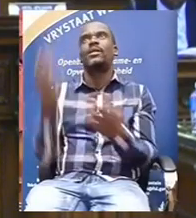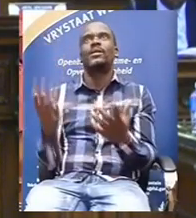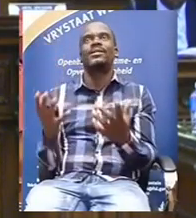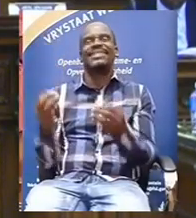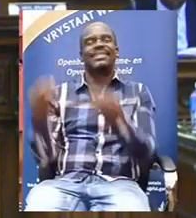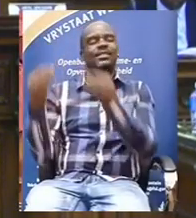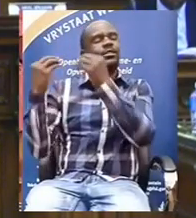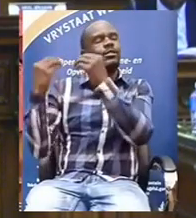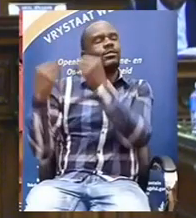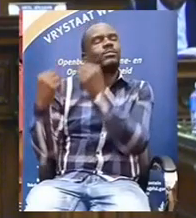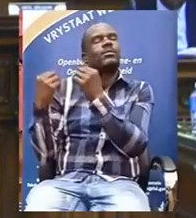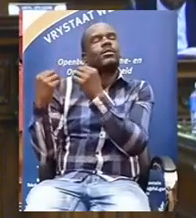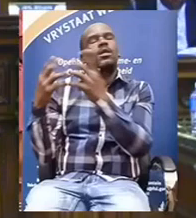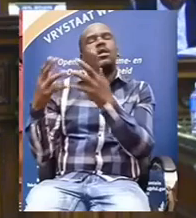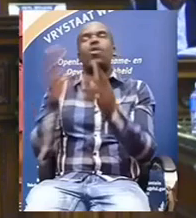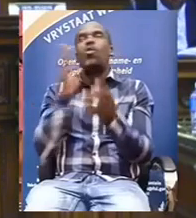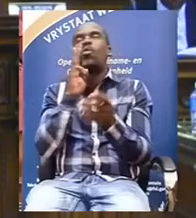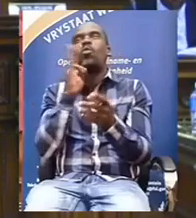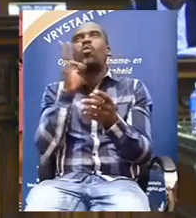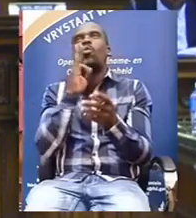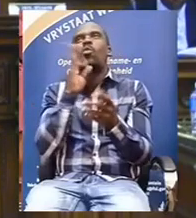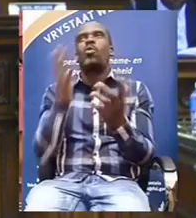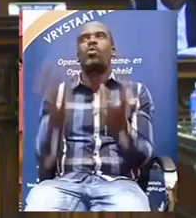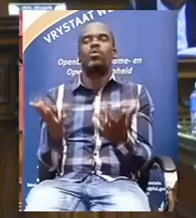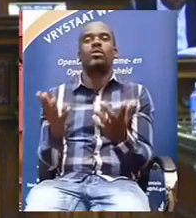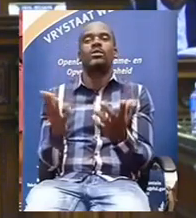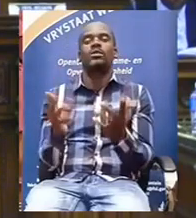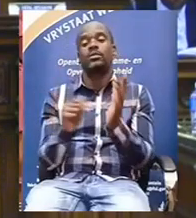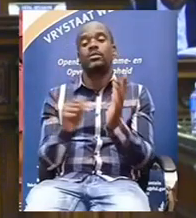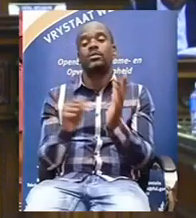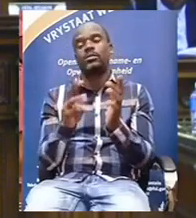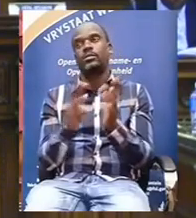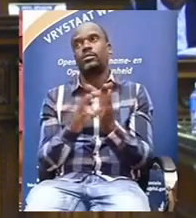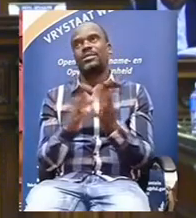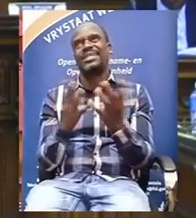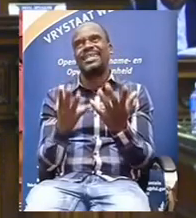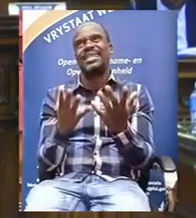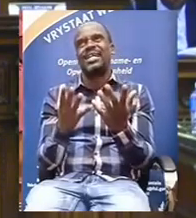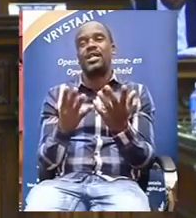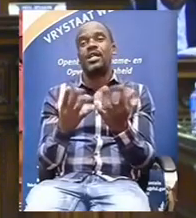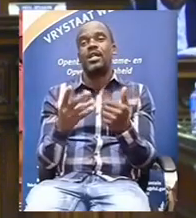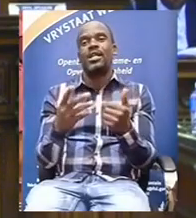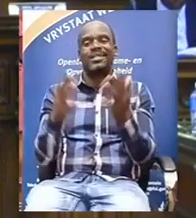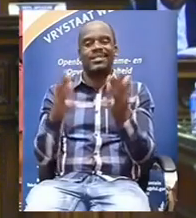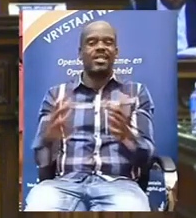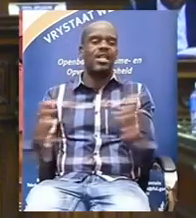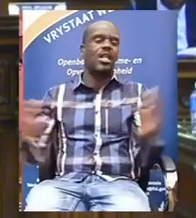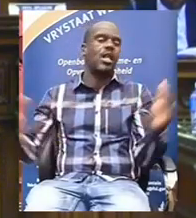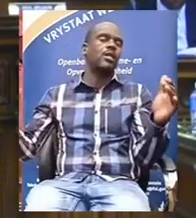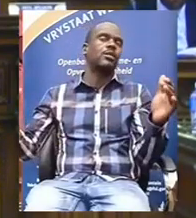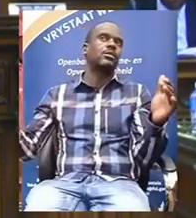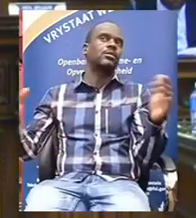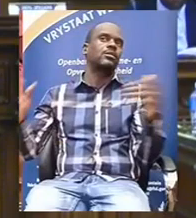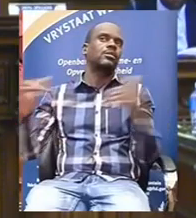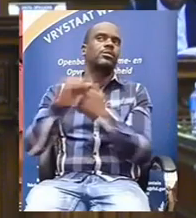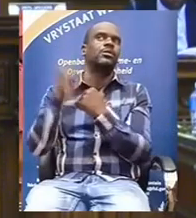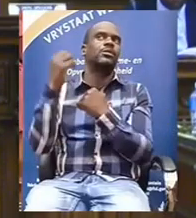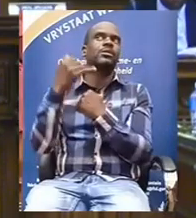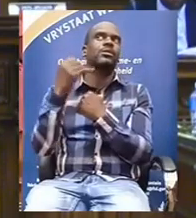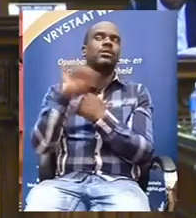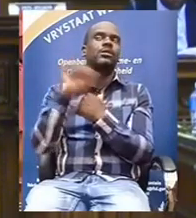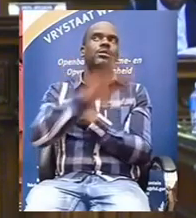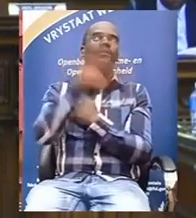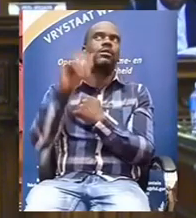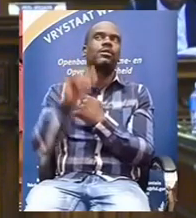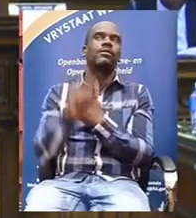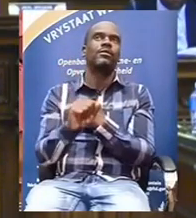of water resources within and on its borders. The four largest dams in South Africa are located around